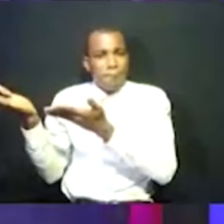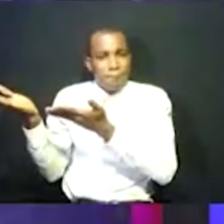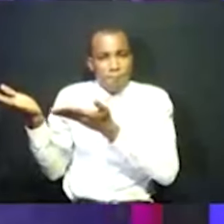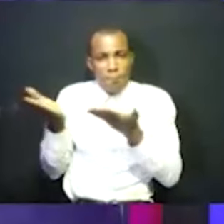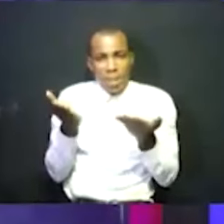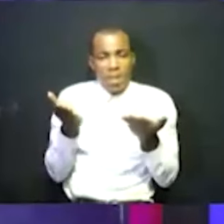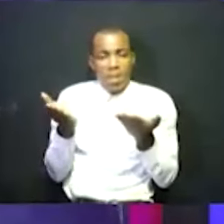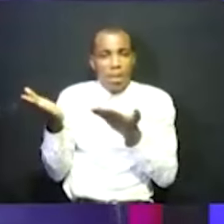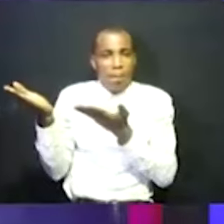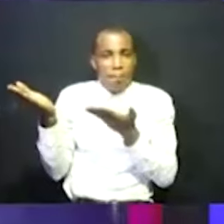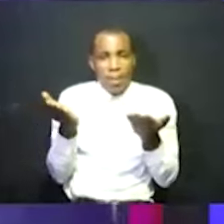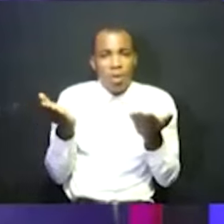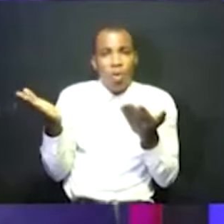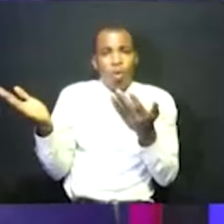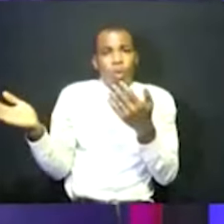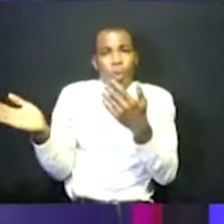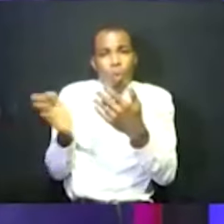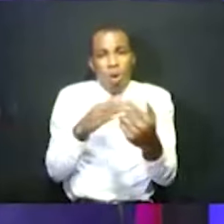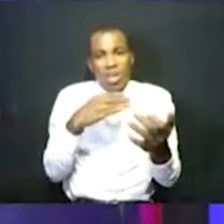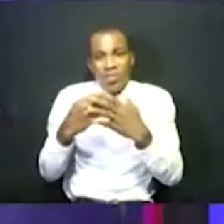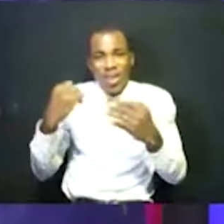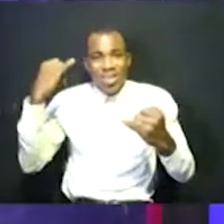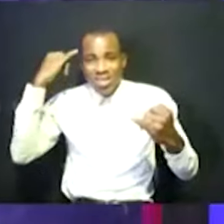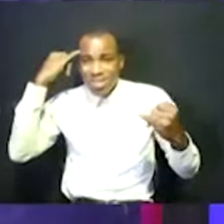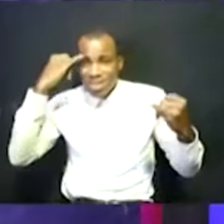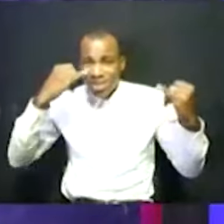itself against the knowledge of God, to